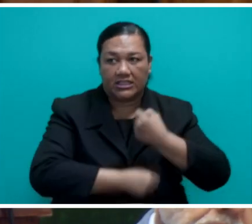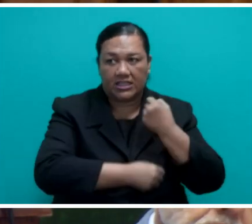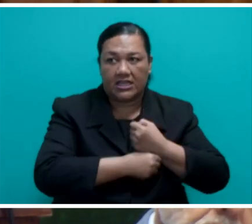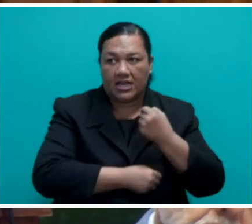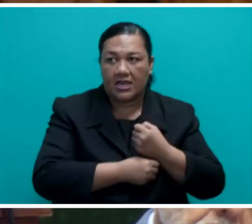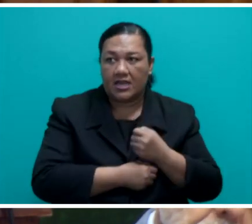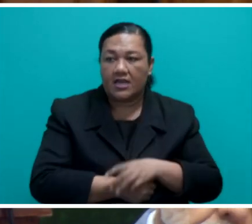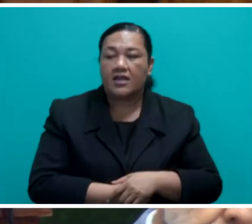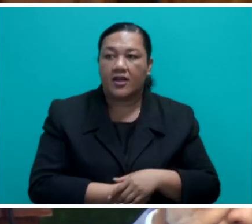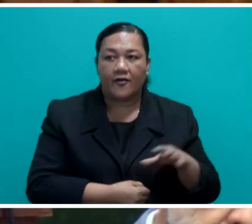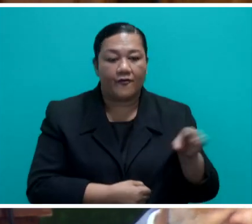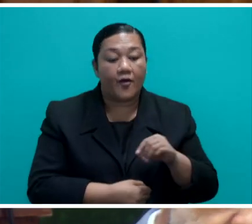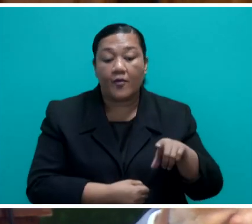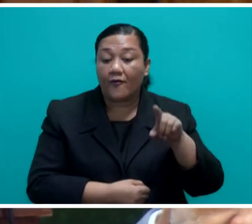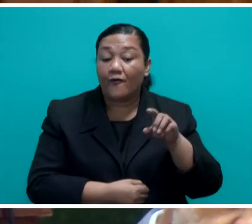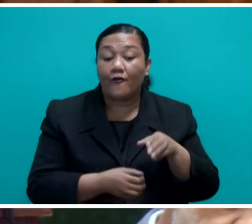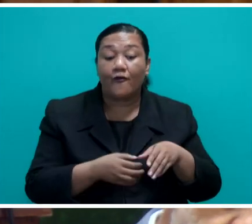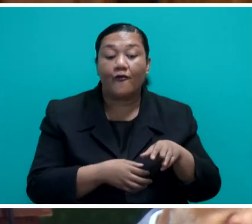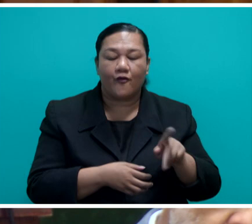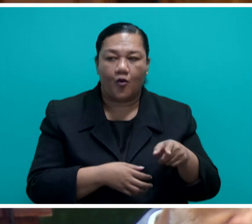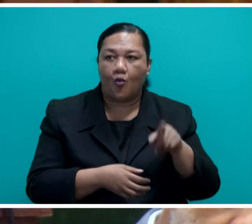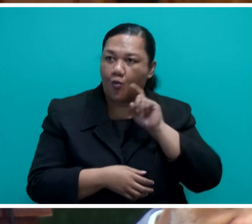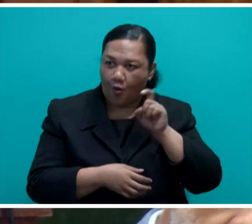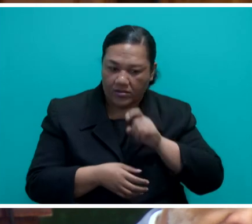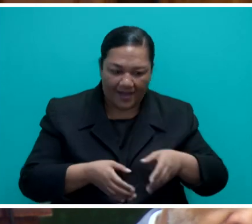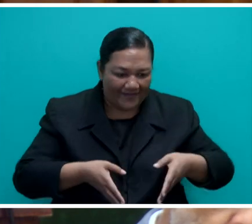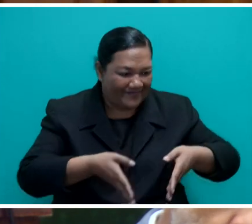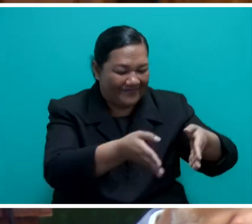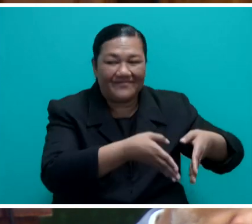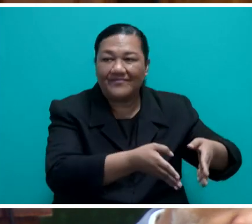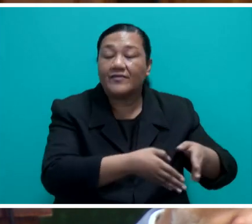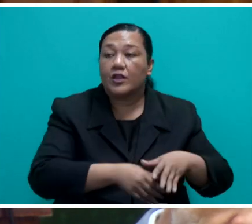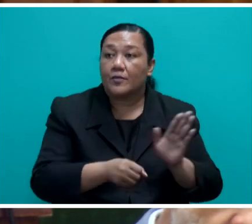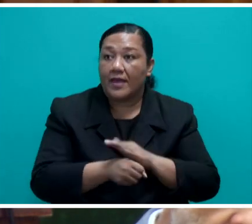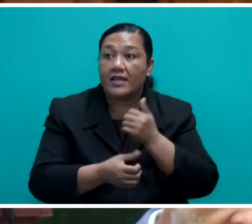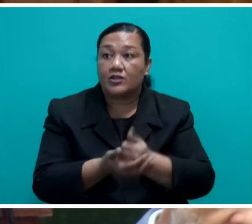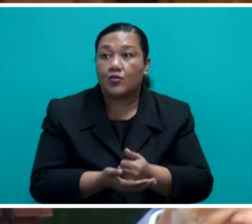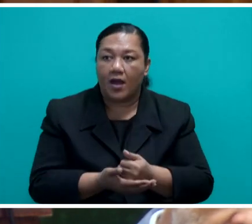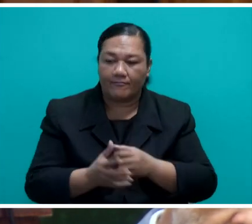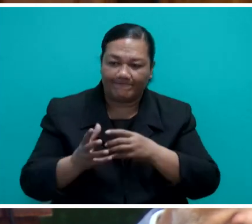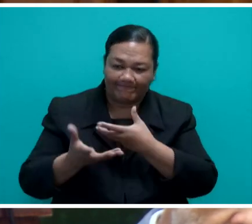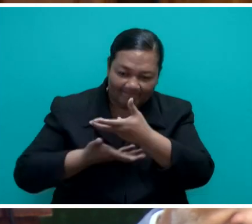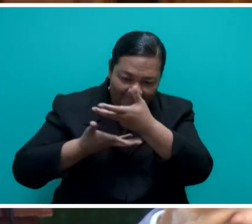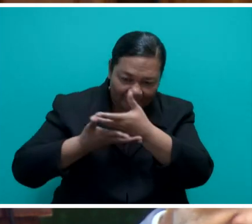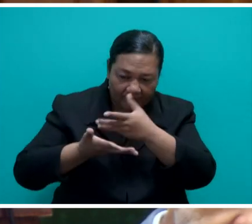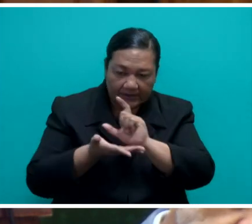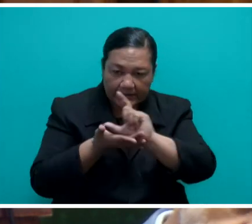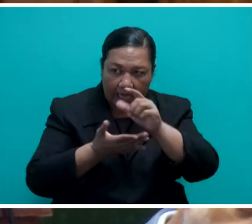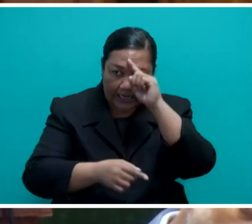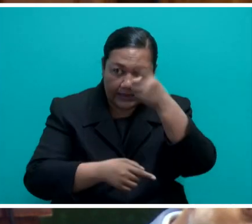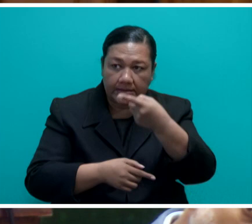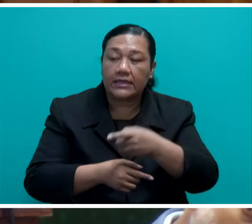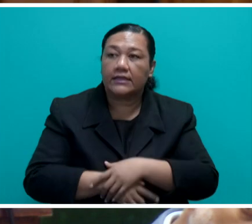from the Waterways Division. This ensures a comprehensive representation and availability